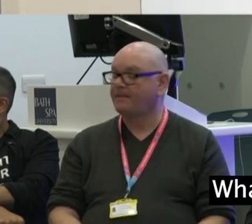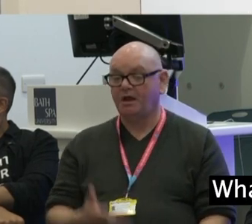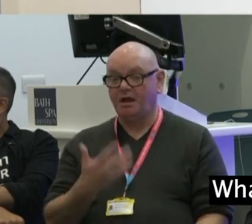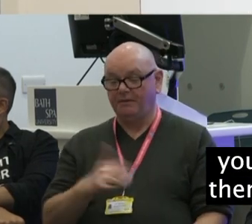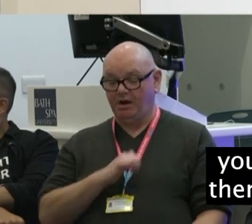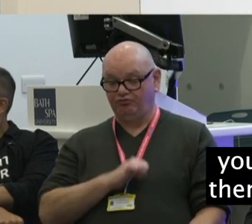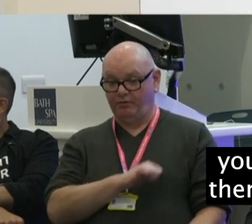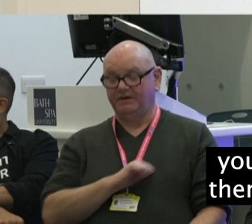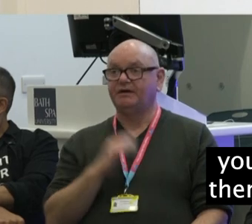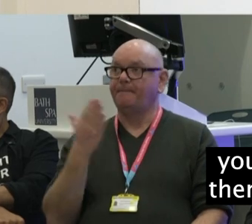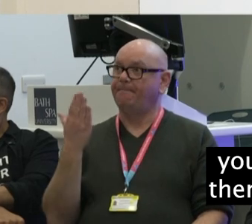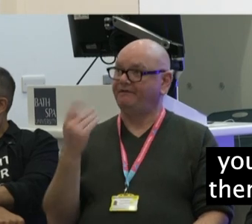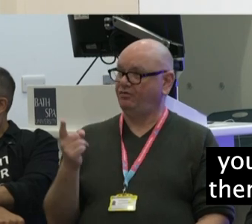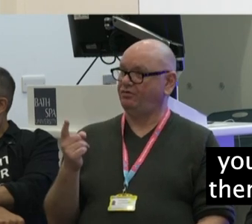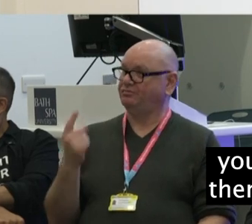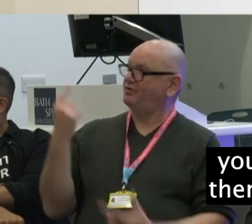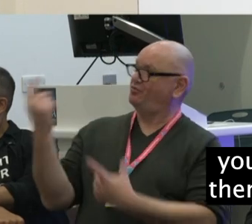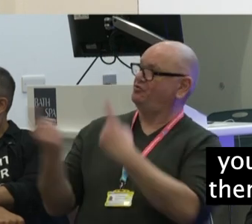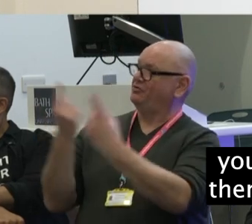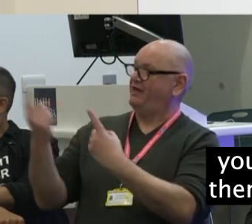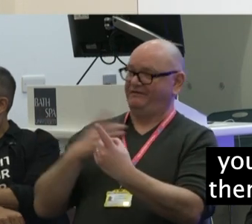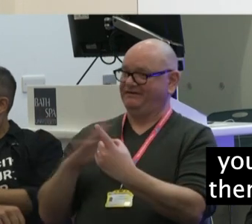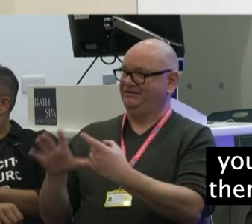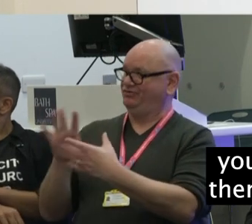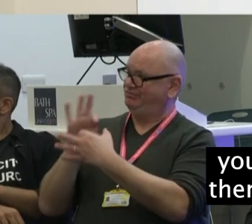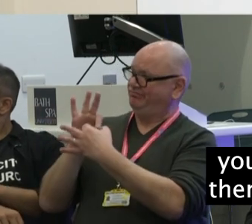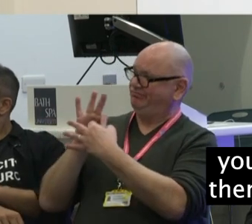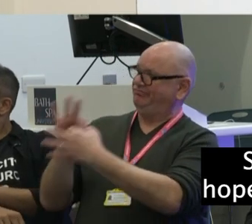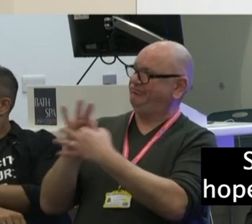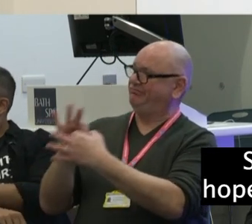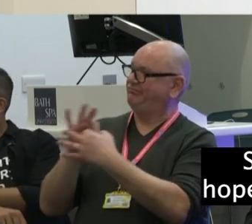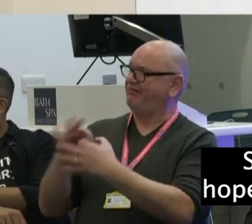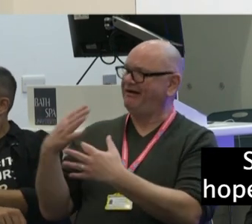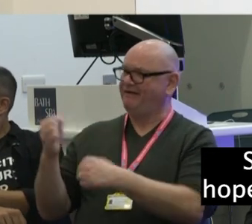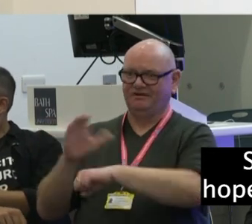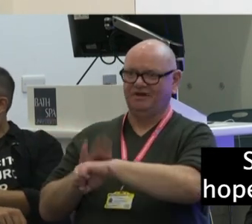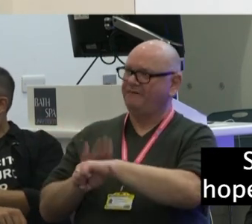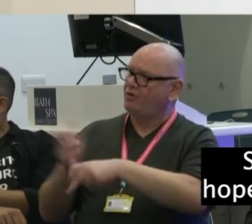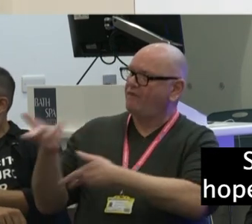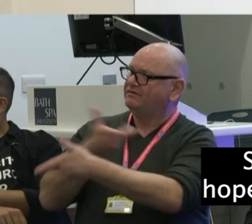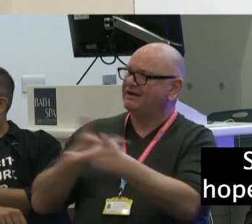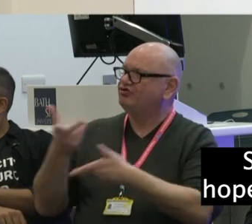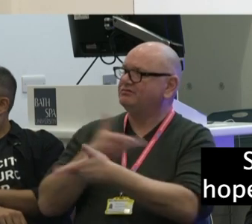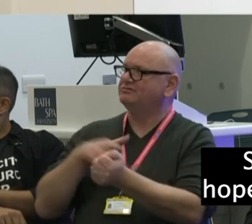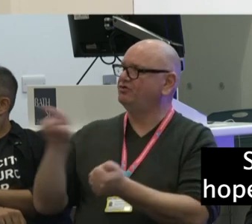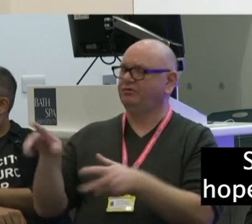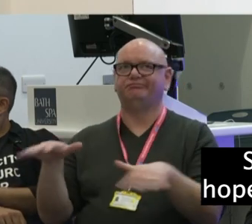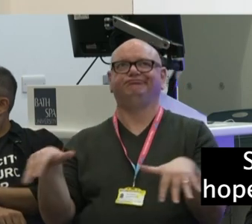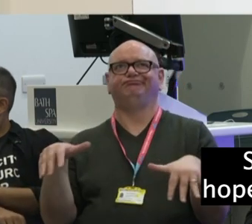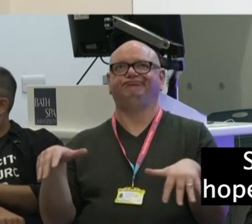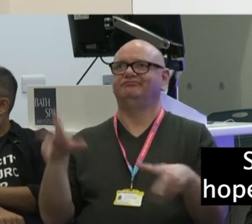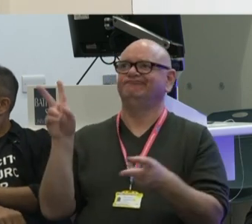actually now you are going to do a little of work and there's actually space for conversation. So what we're going to do now is hopefully this has given